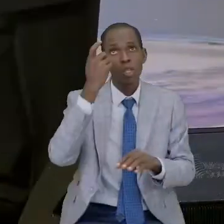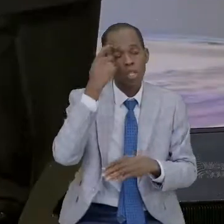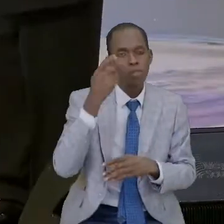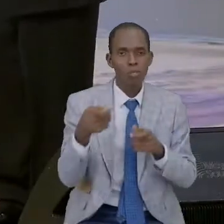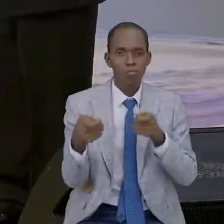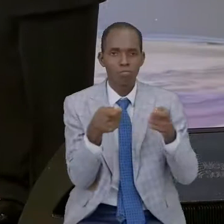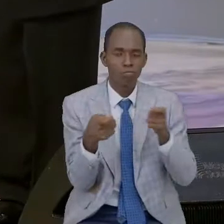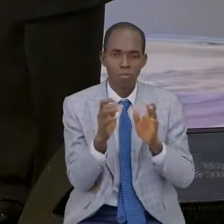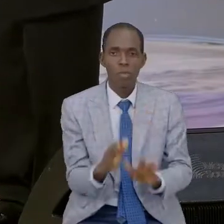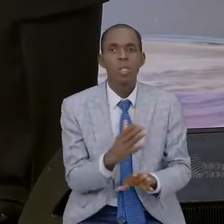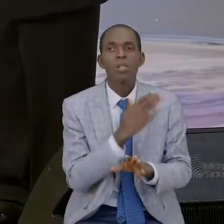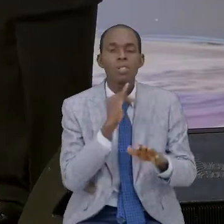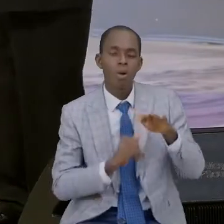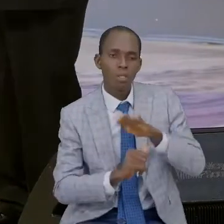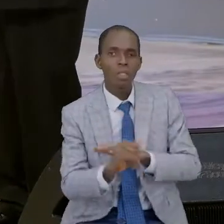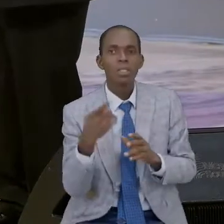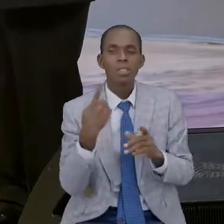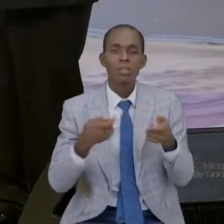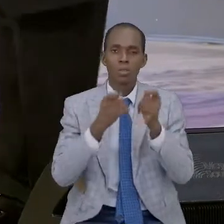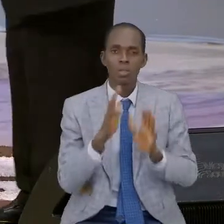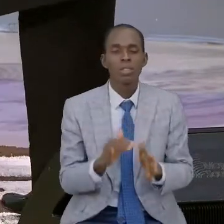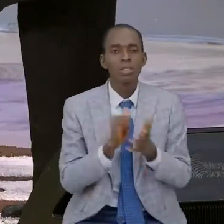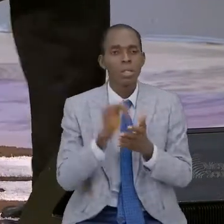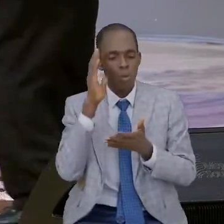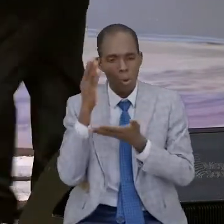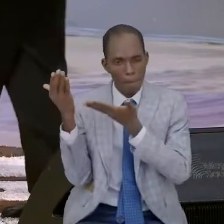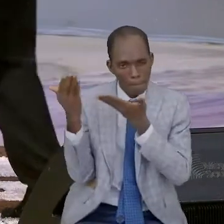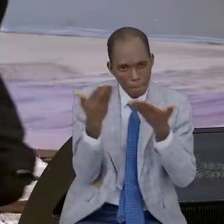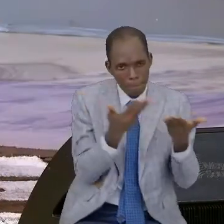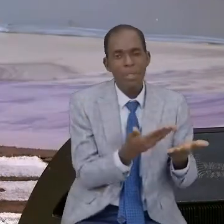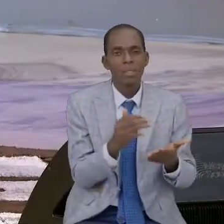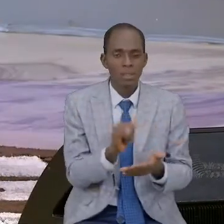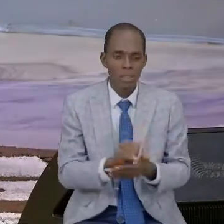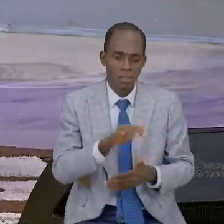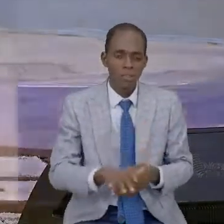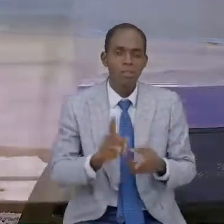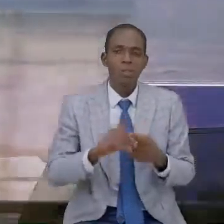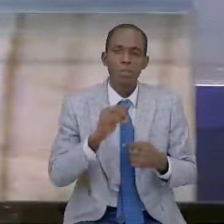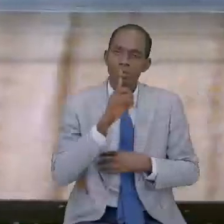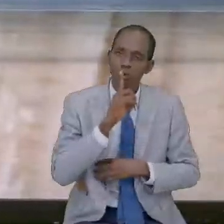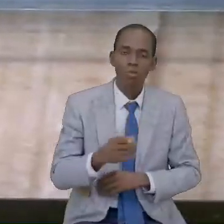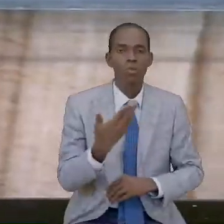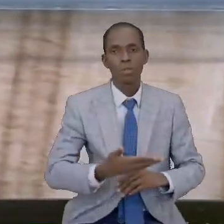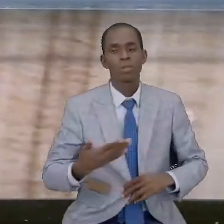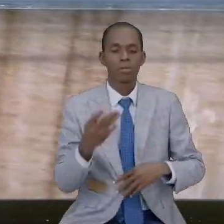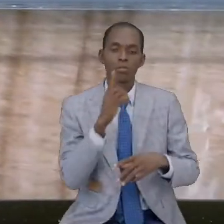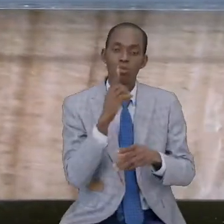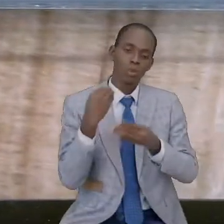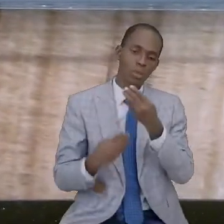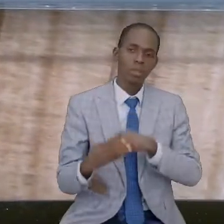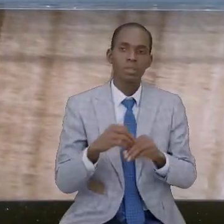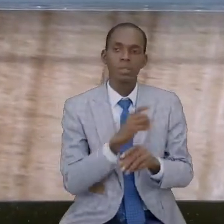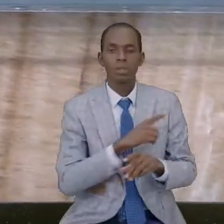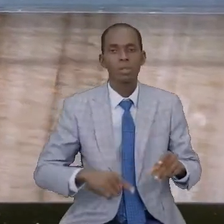under the schoolmaster, that will bring him to the real thing, the inheritance in the Lord. And